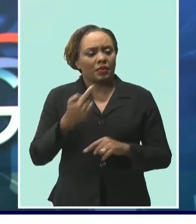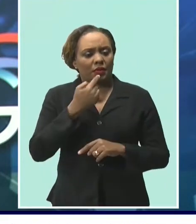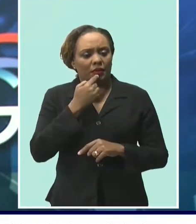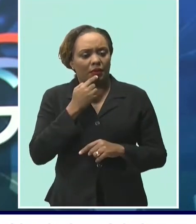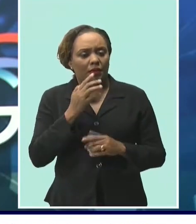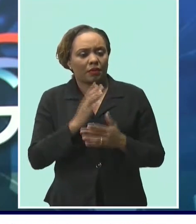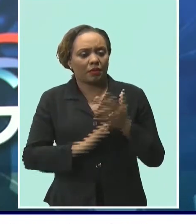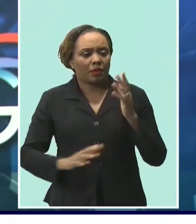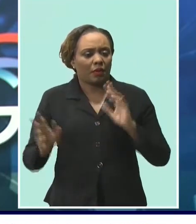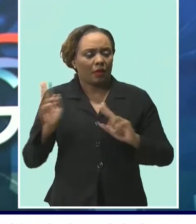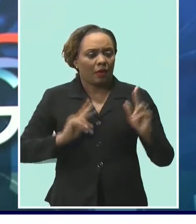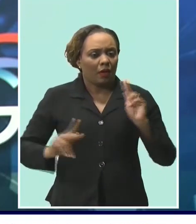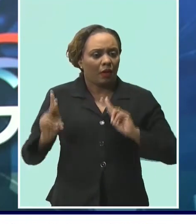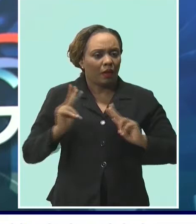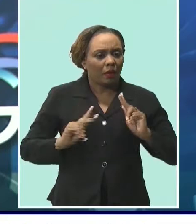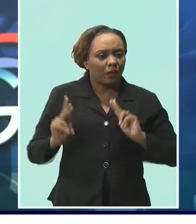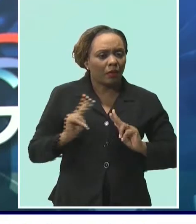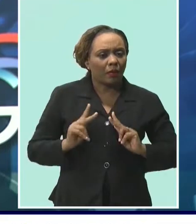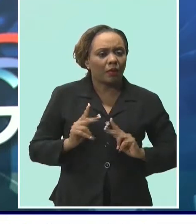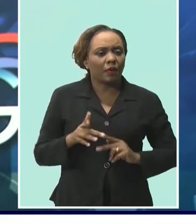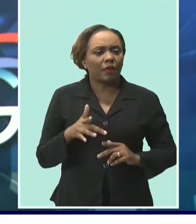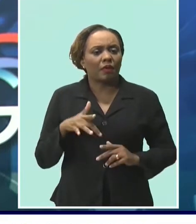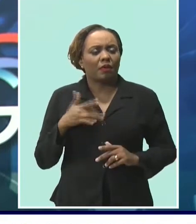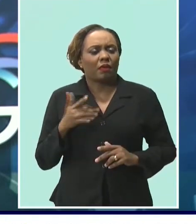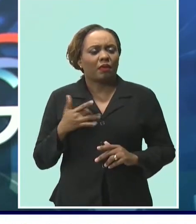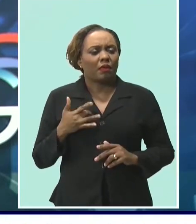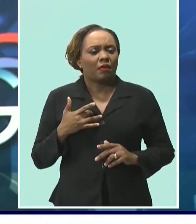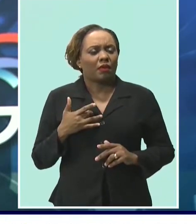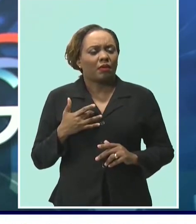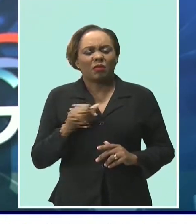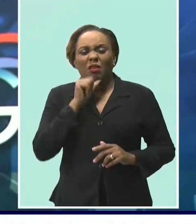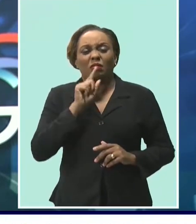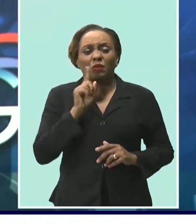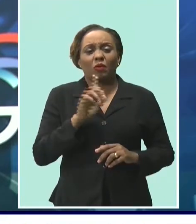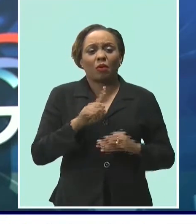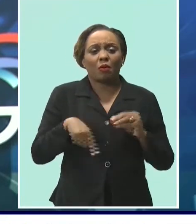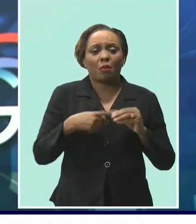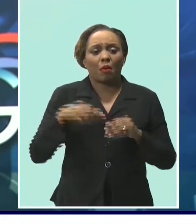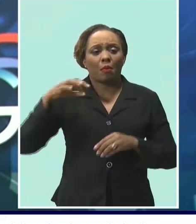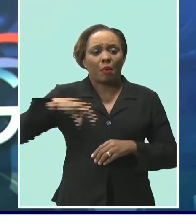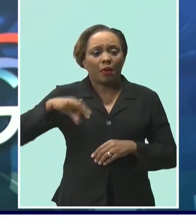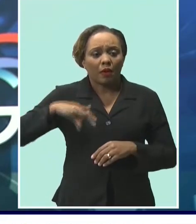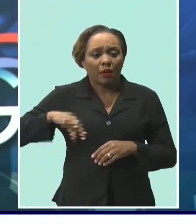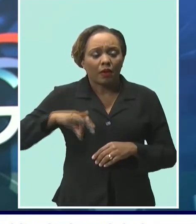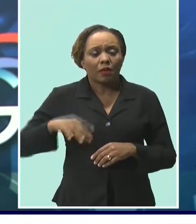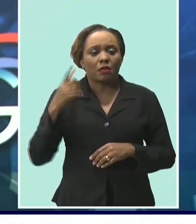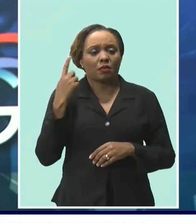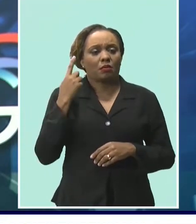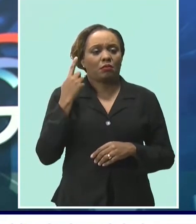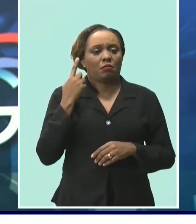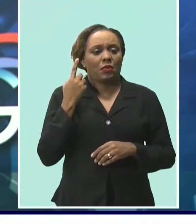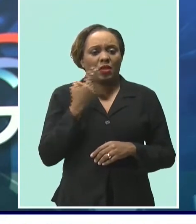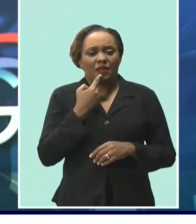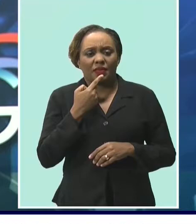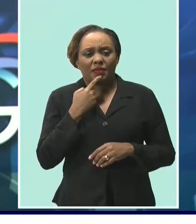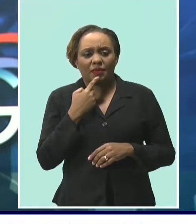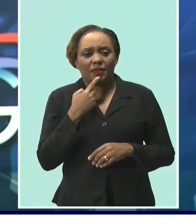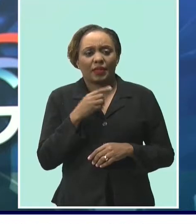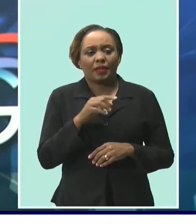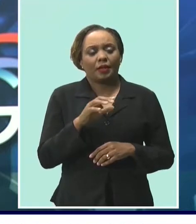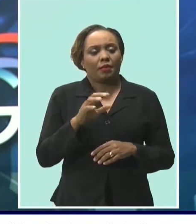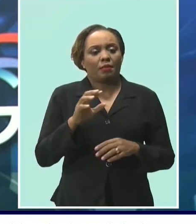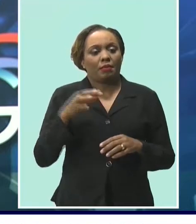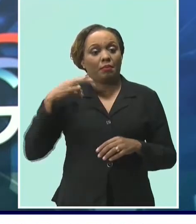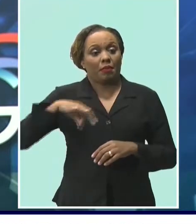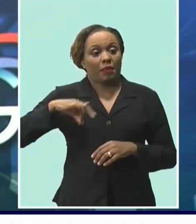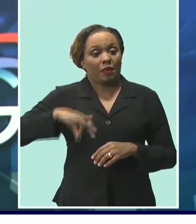as a misguided view held by some people regarding invalidity benefits and pensions for former public servants. He says invalidity benefits